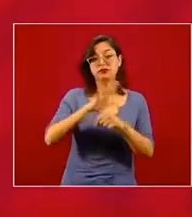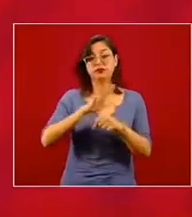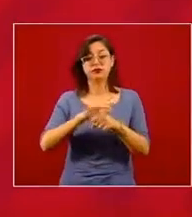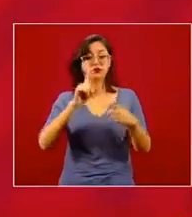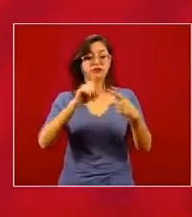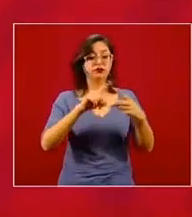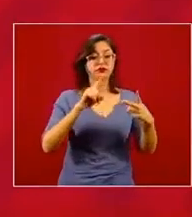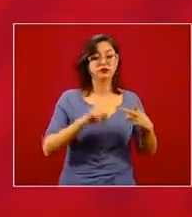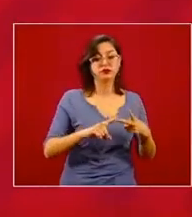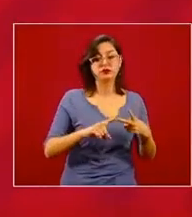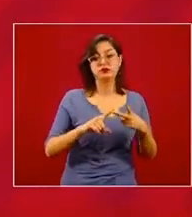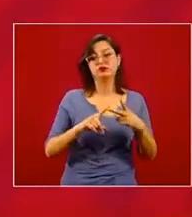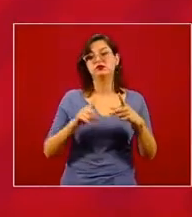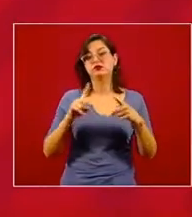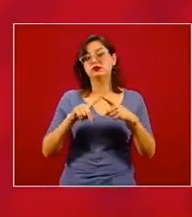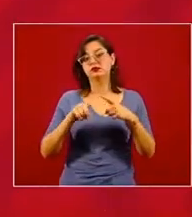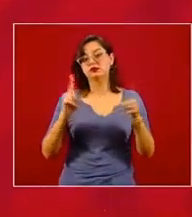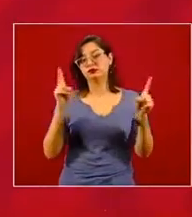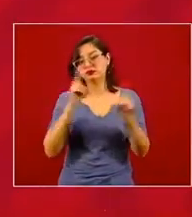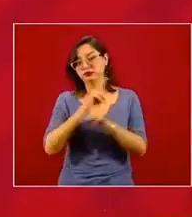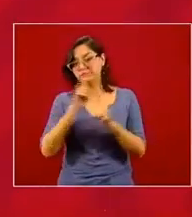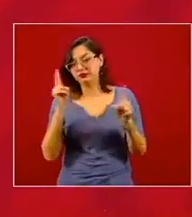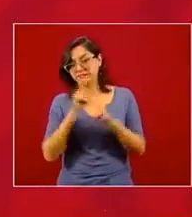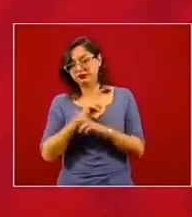with respiratory diseases,